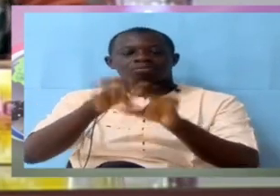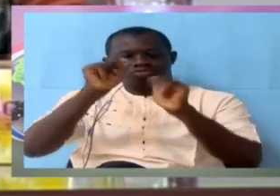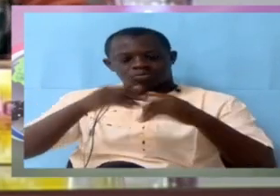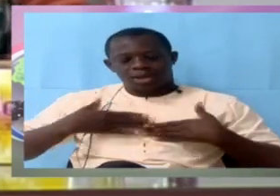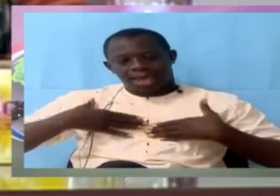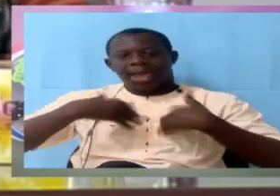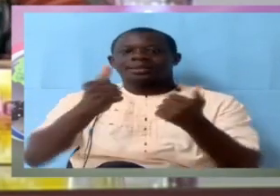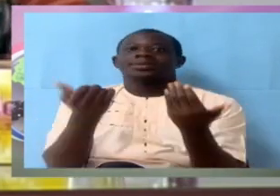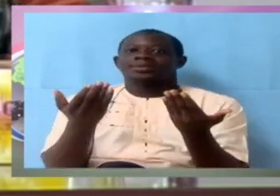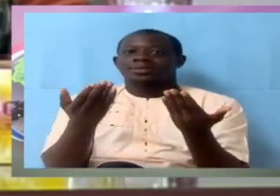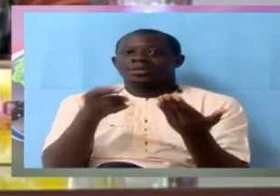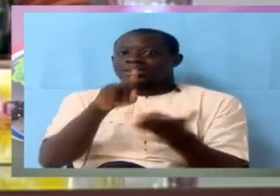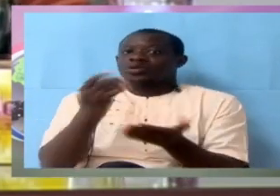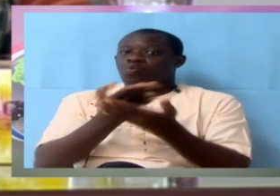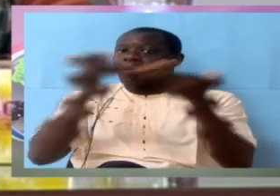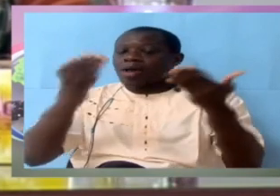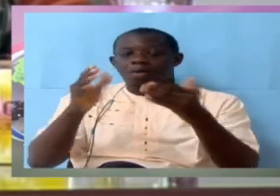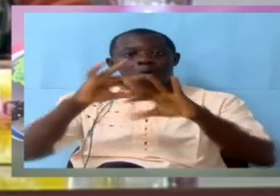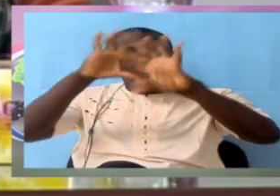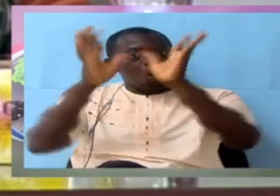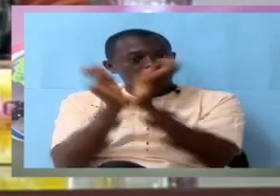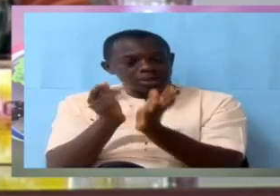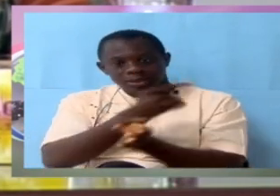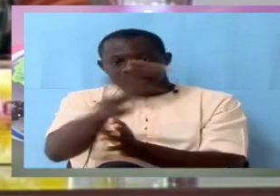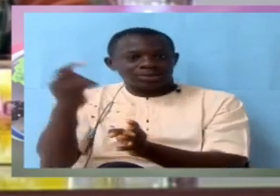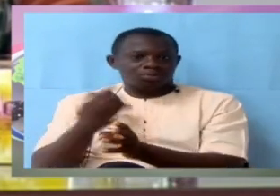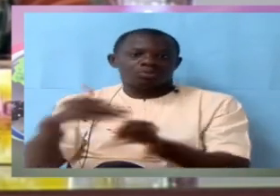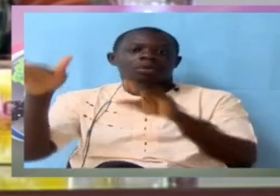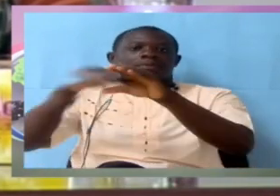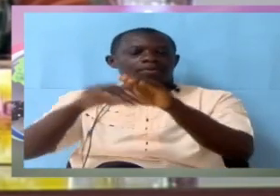It is that news which brought all those people.